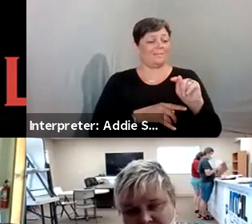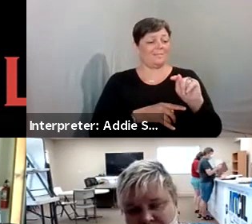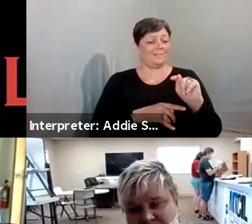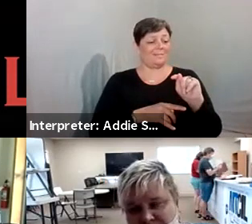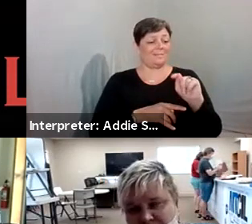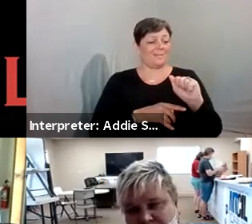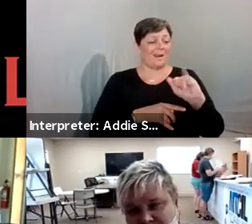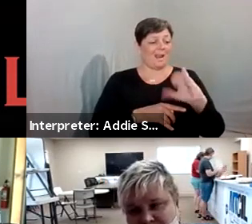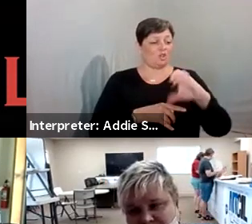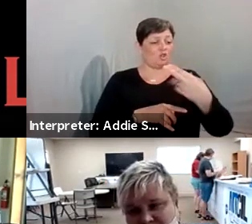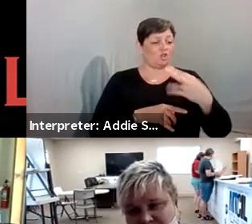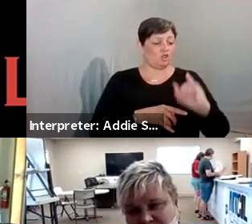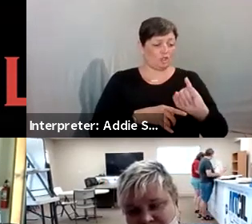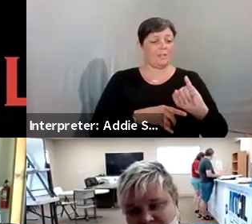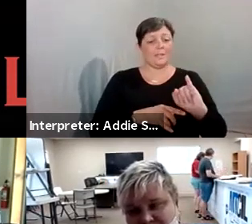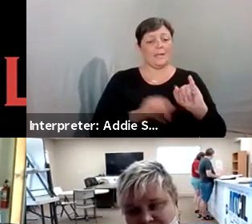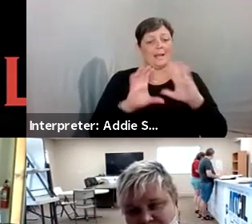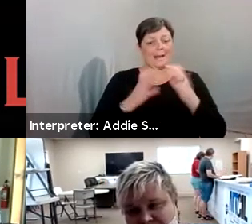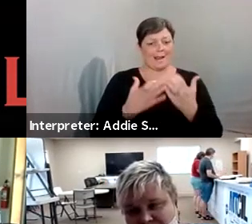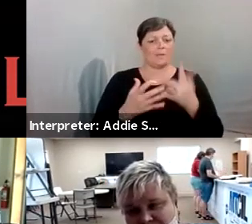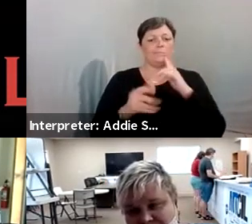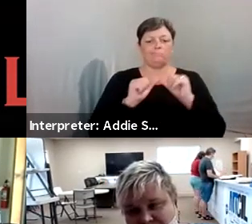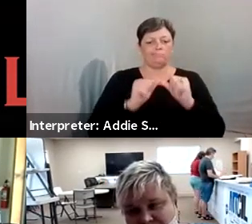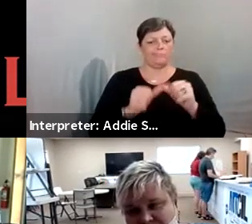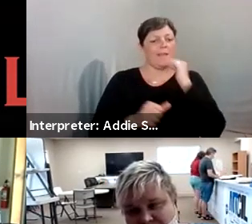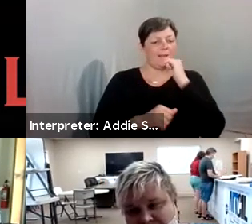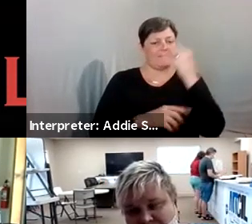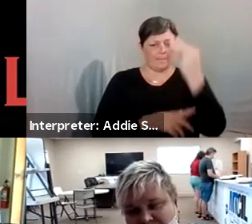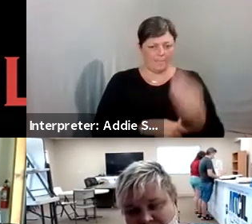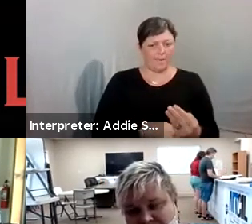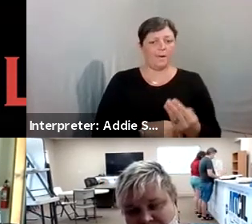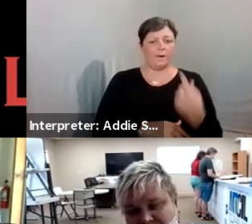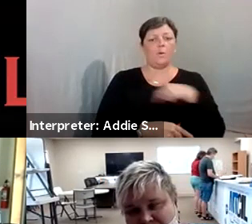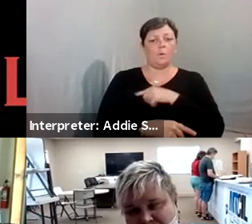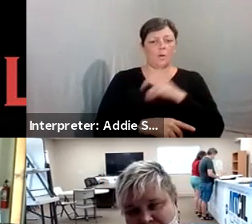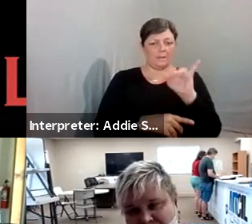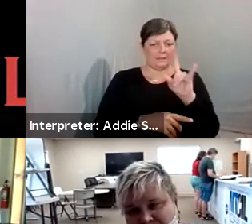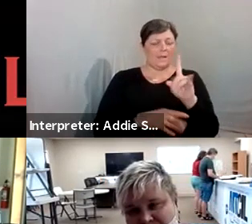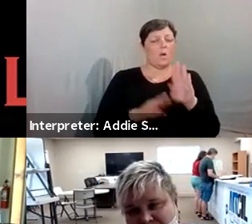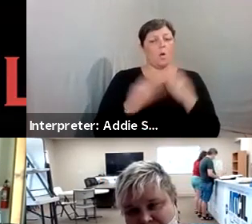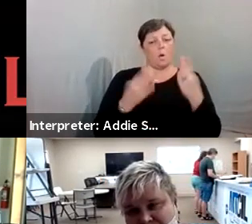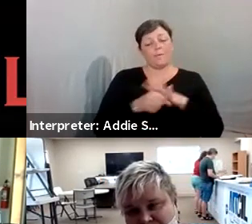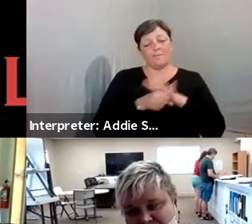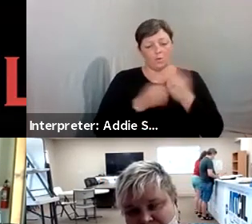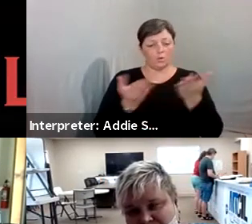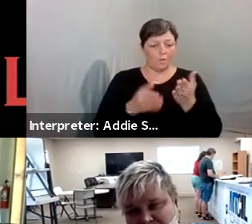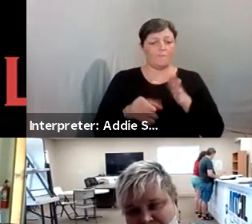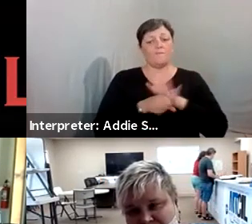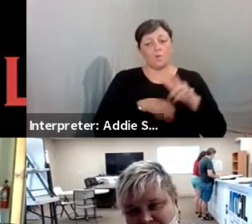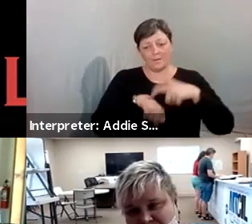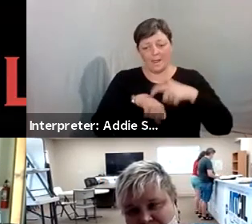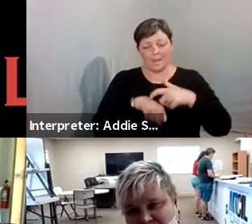and they are continuing every Monday. We did open up full service, full time back in